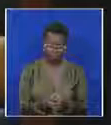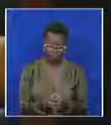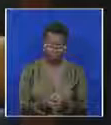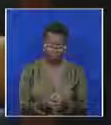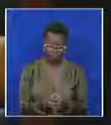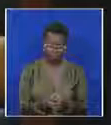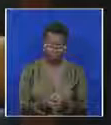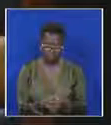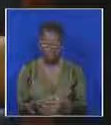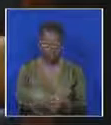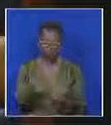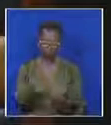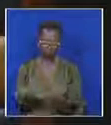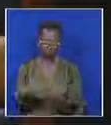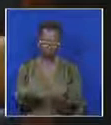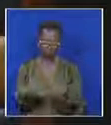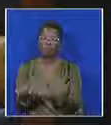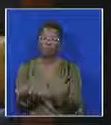Indeed, Honorable